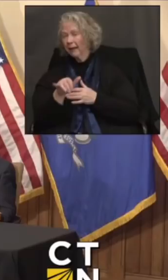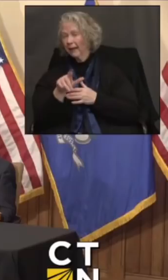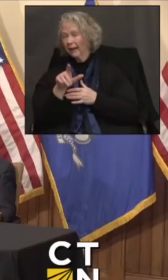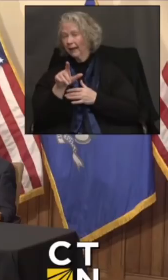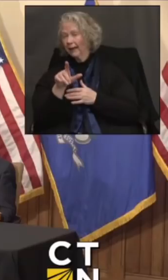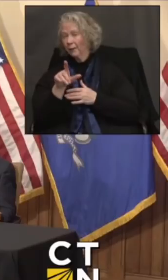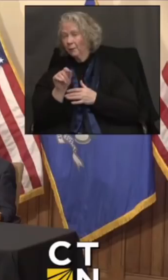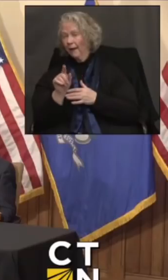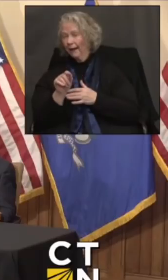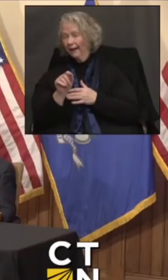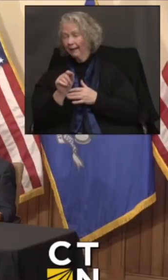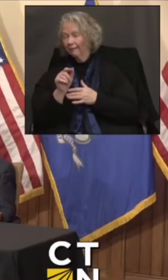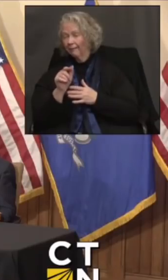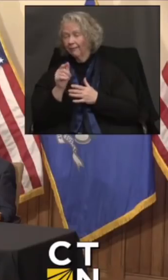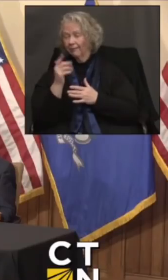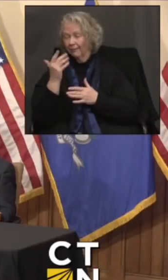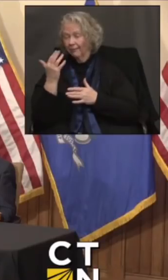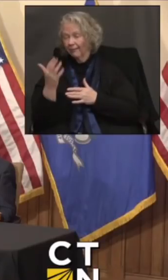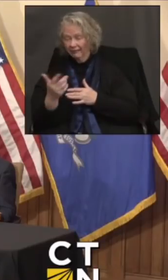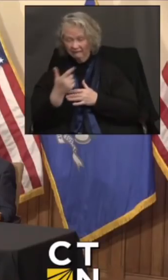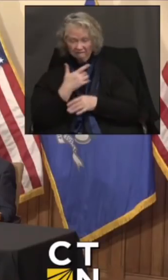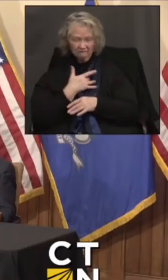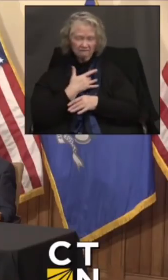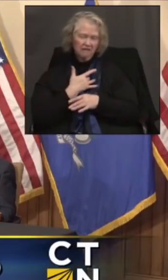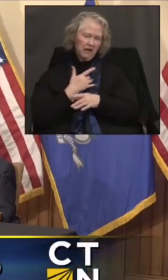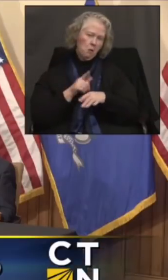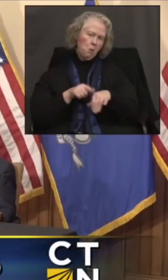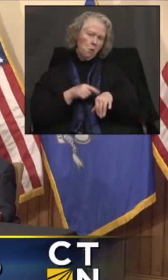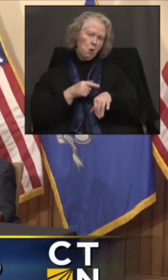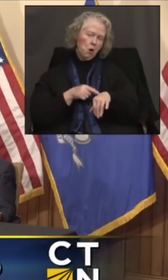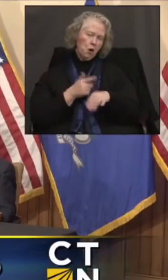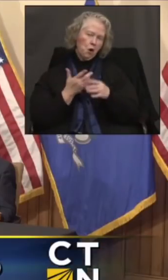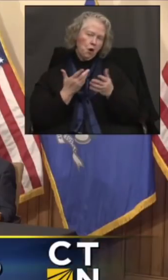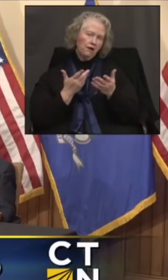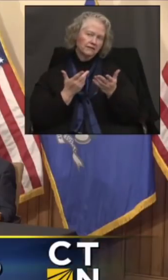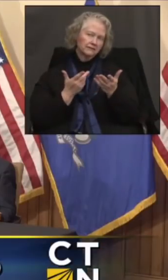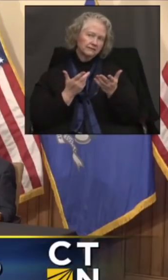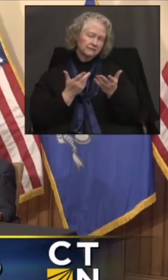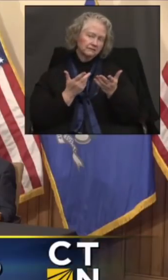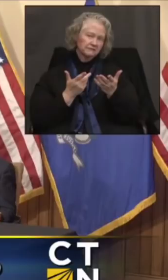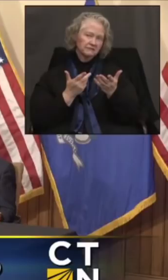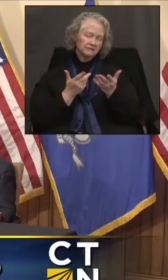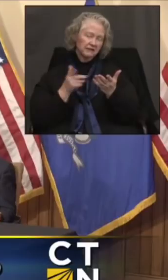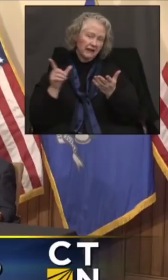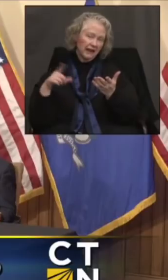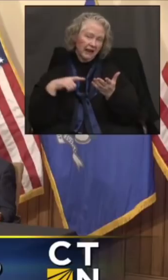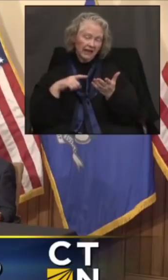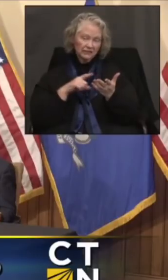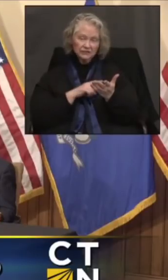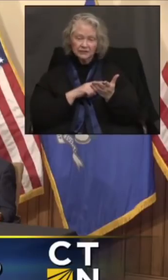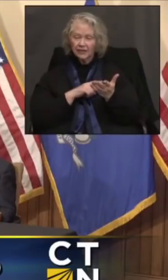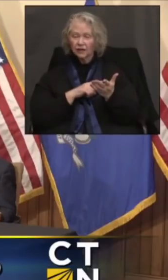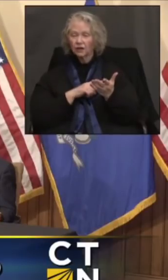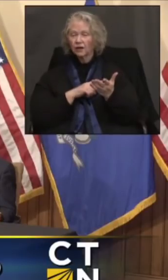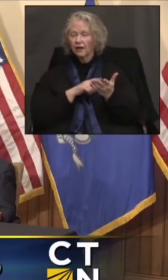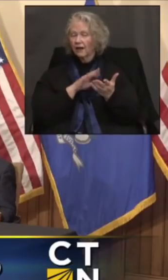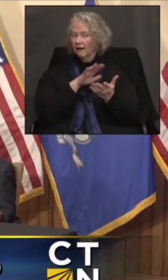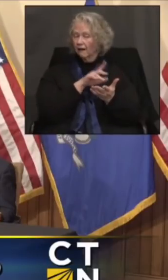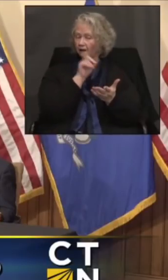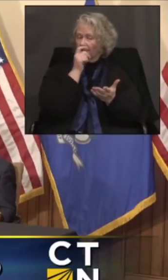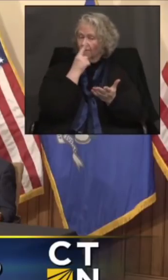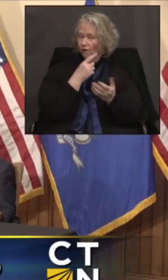far away, but do you have an idea of how long it's going to take for the legislature and the governor's office to